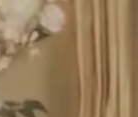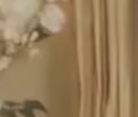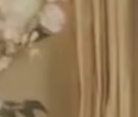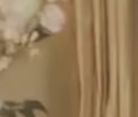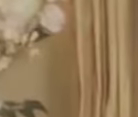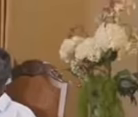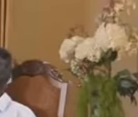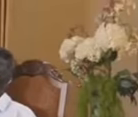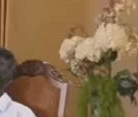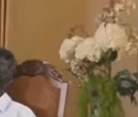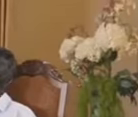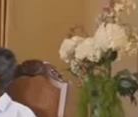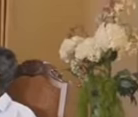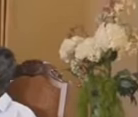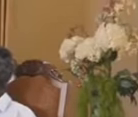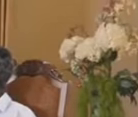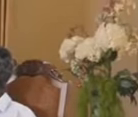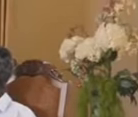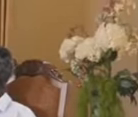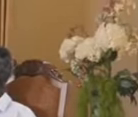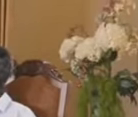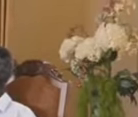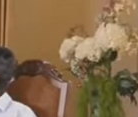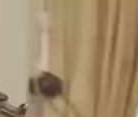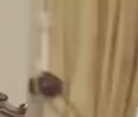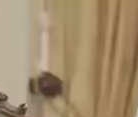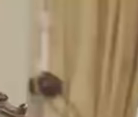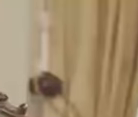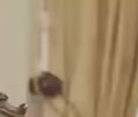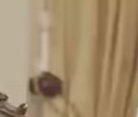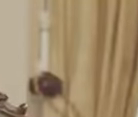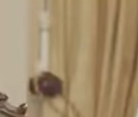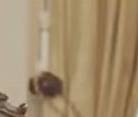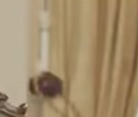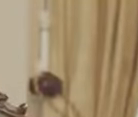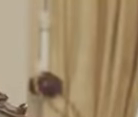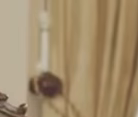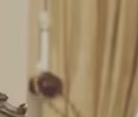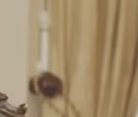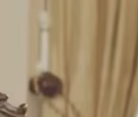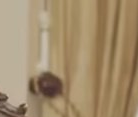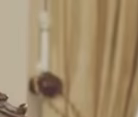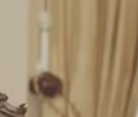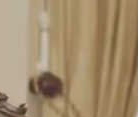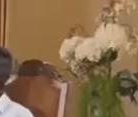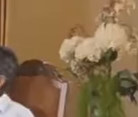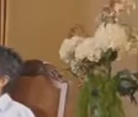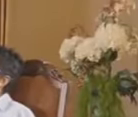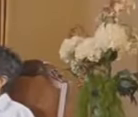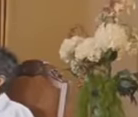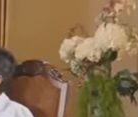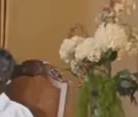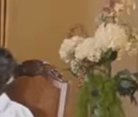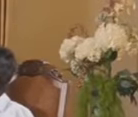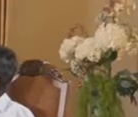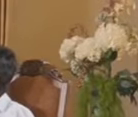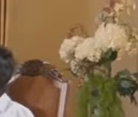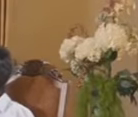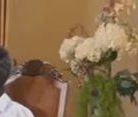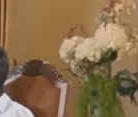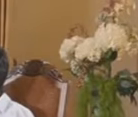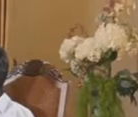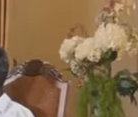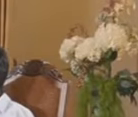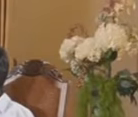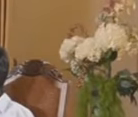is, because, for instance, Keith and I got married in 1985. So there have been sacrifices. I say I